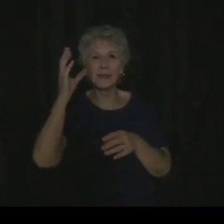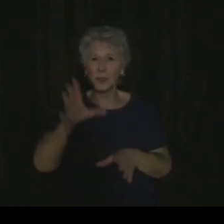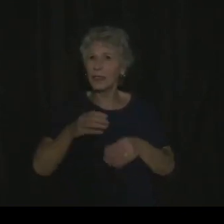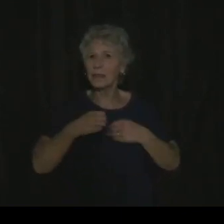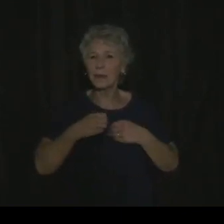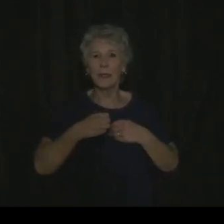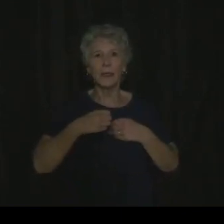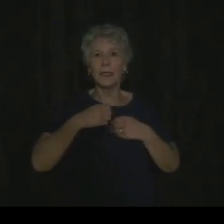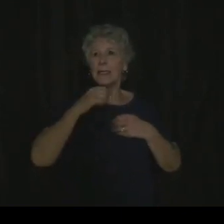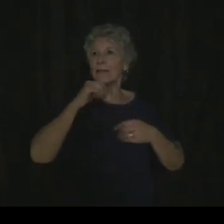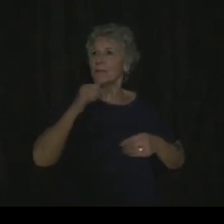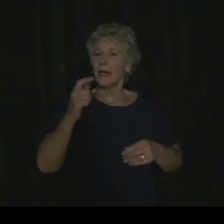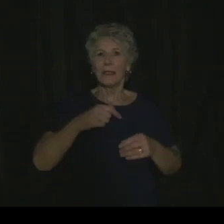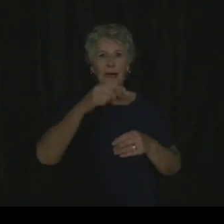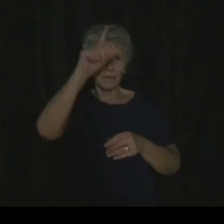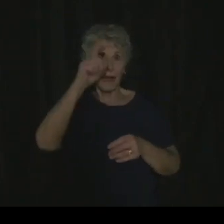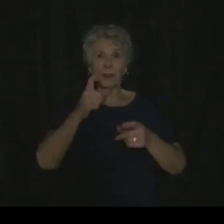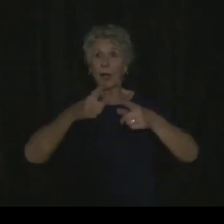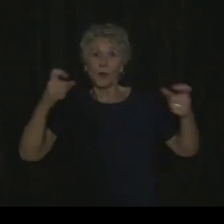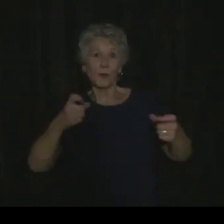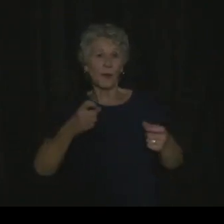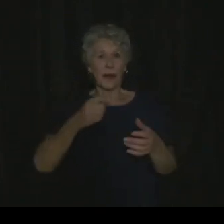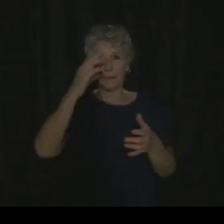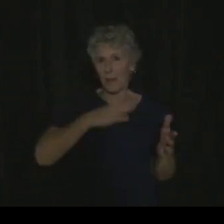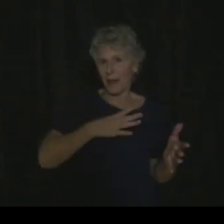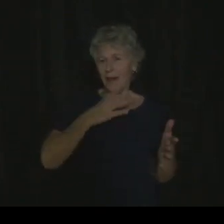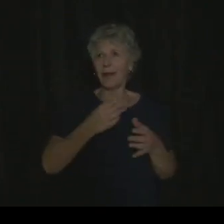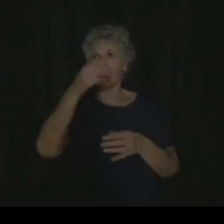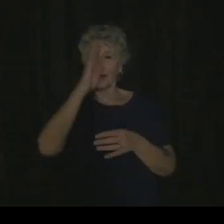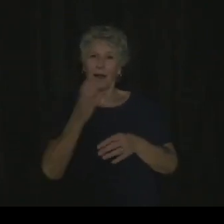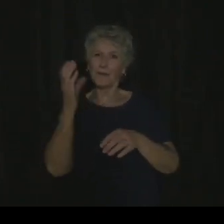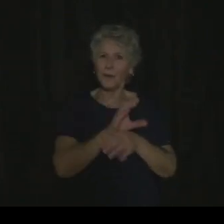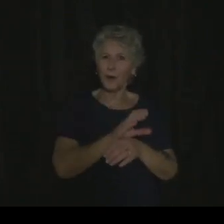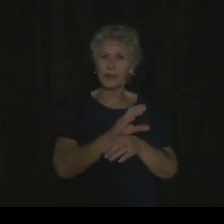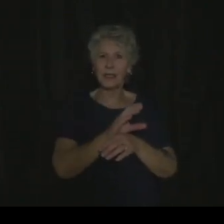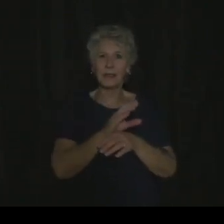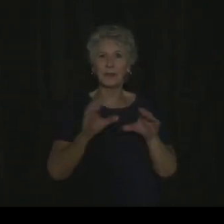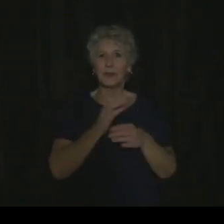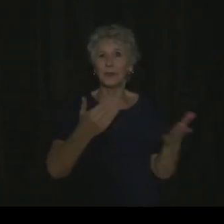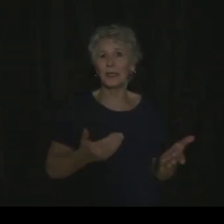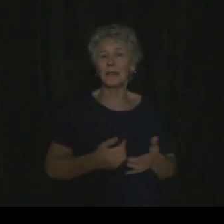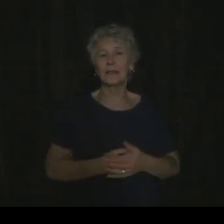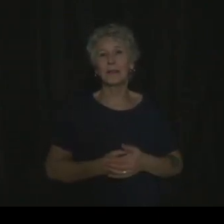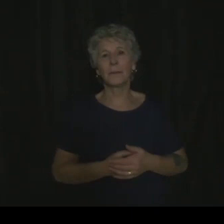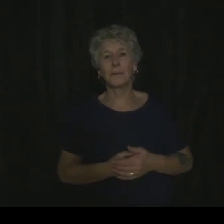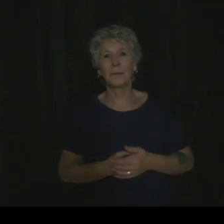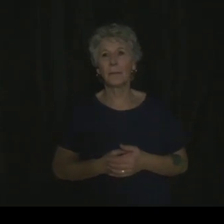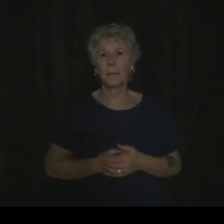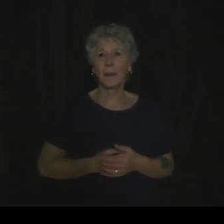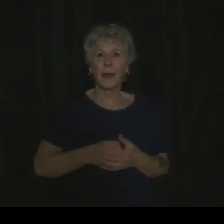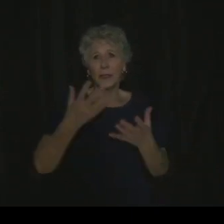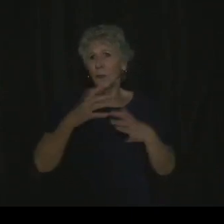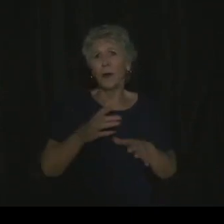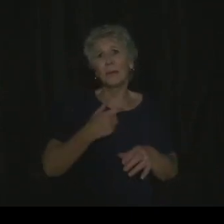not that Pharaoh was a great guy and God forced him to do these things. I don't want to do this, God. You know, I don't want to be